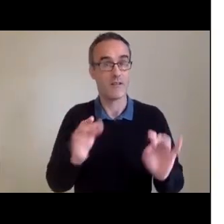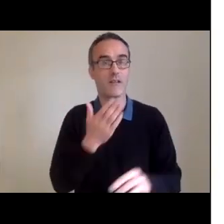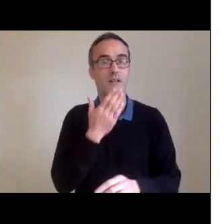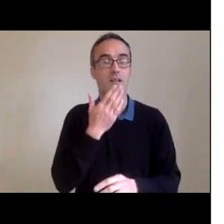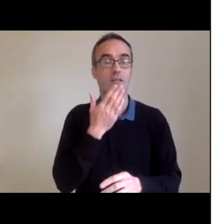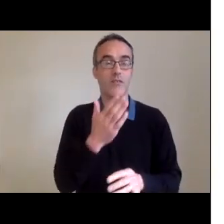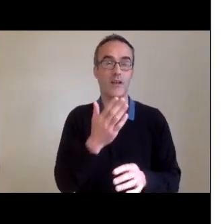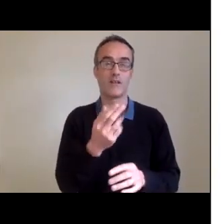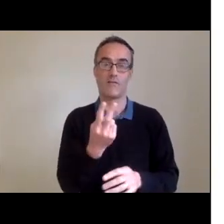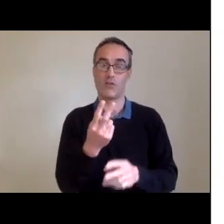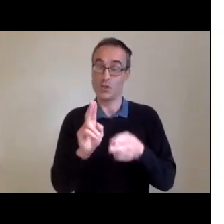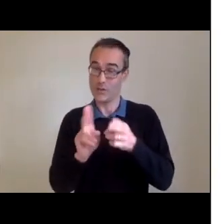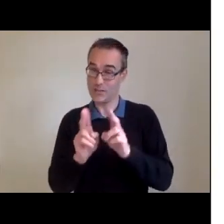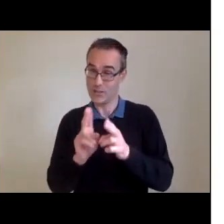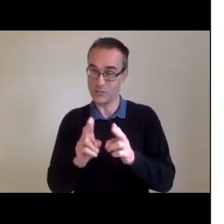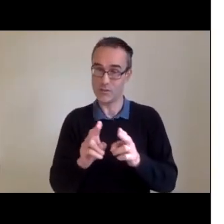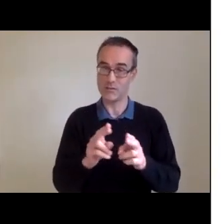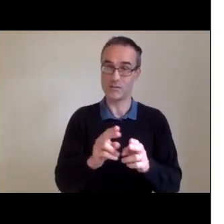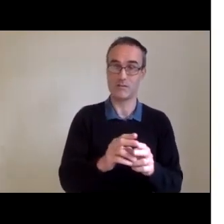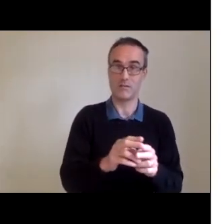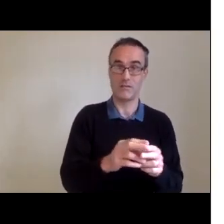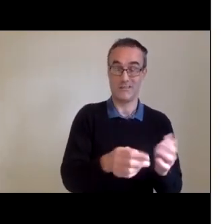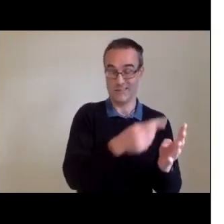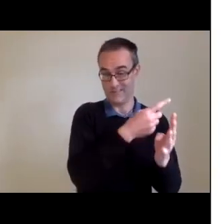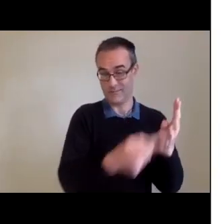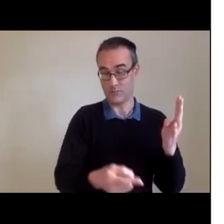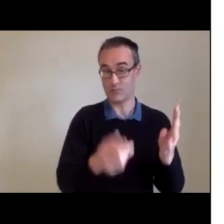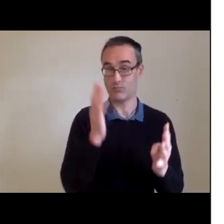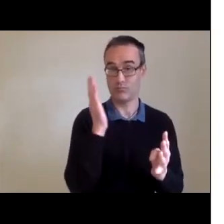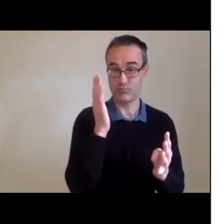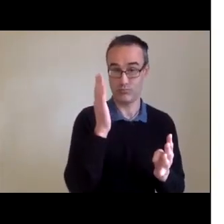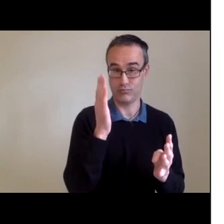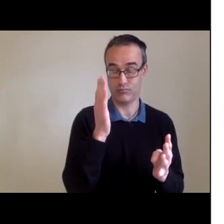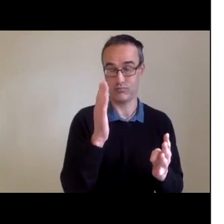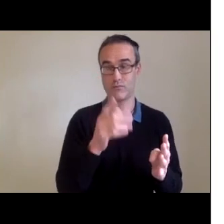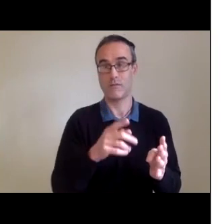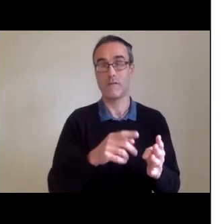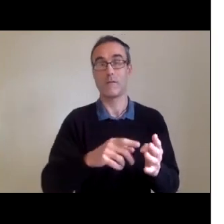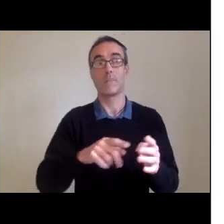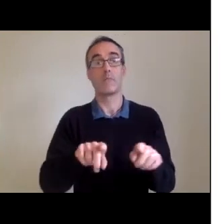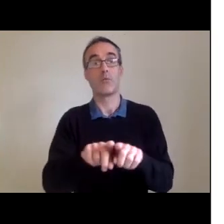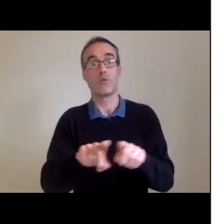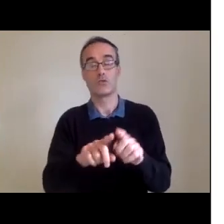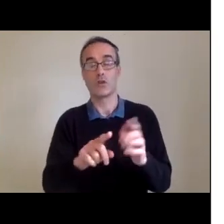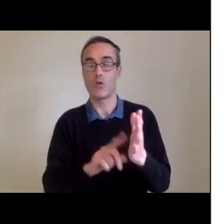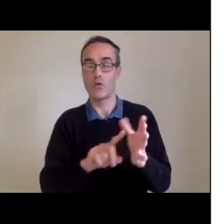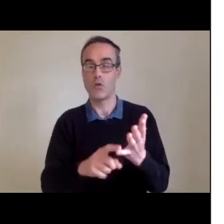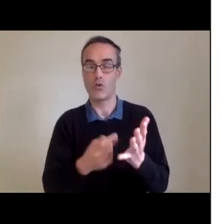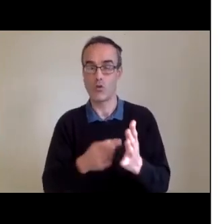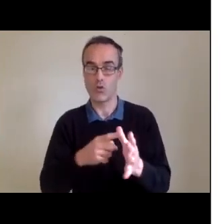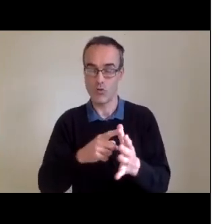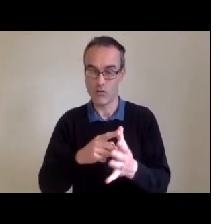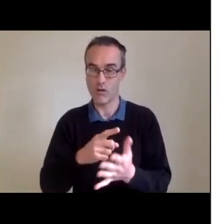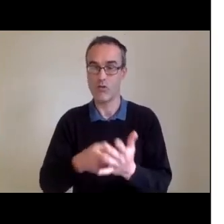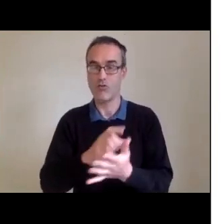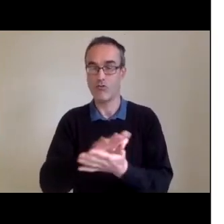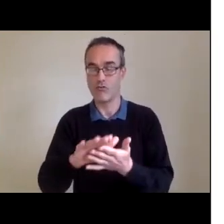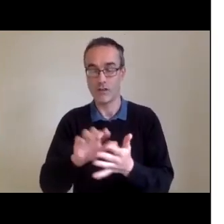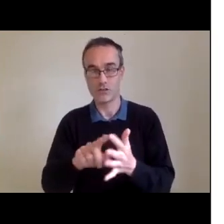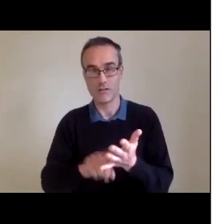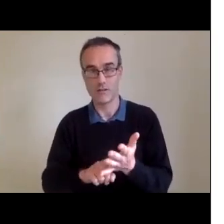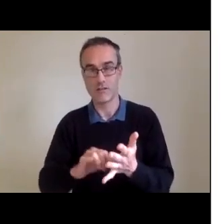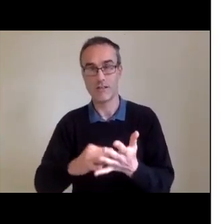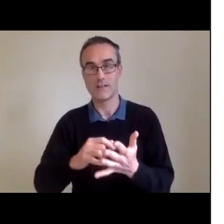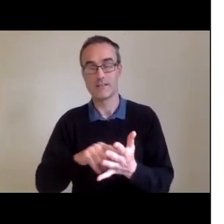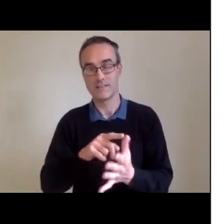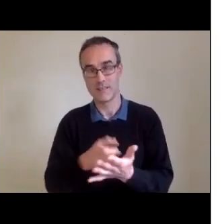to Rachel, to Vicki, to Baroness Scotland, to Carol, to Gloria, to Laura, Rachel, Sarah, Chris and Francis. There's an awful lot going